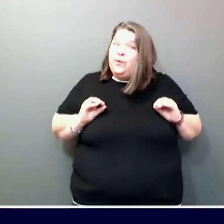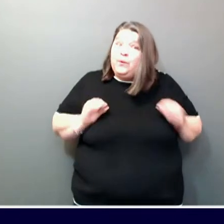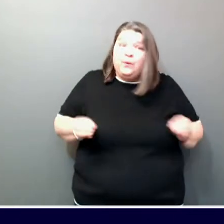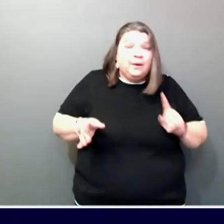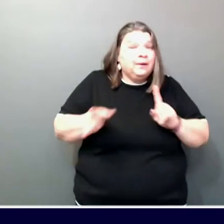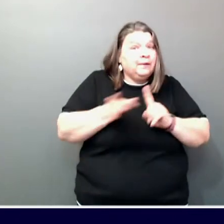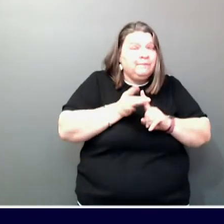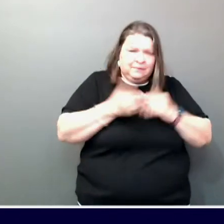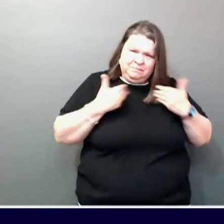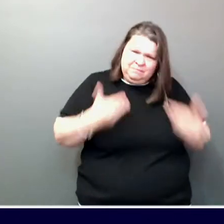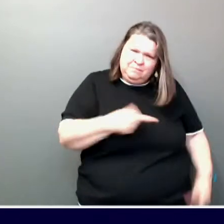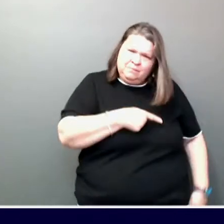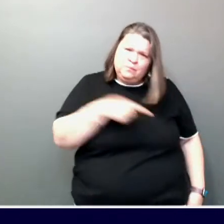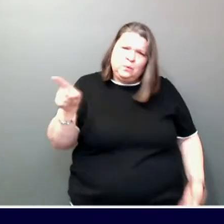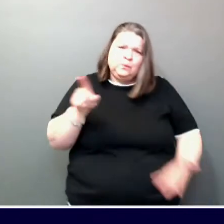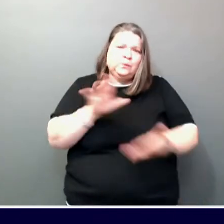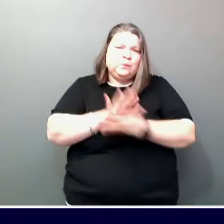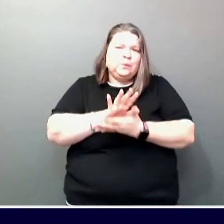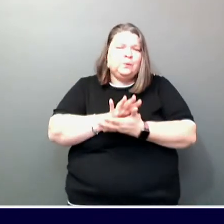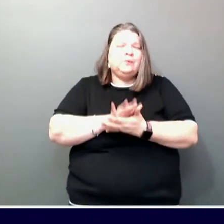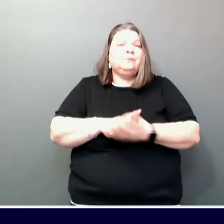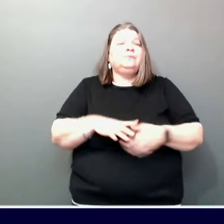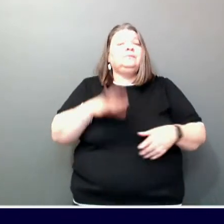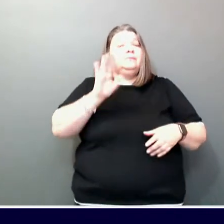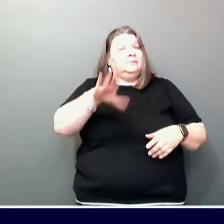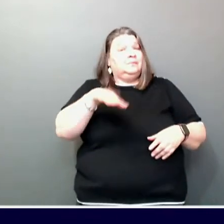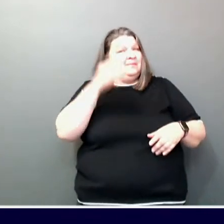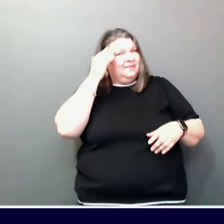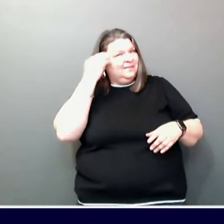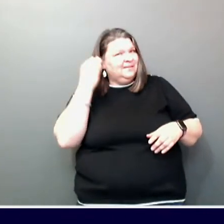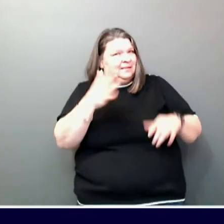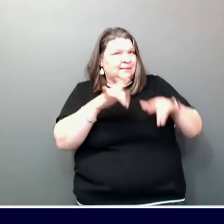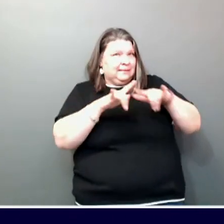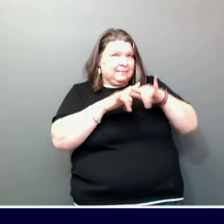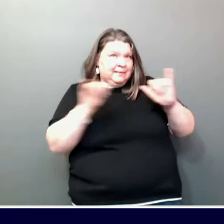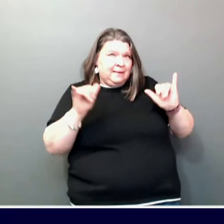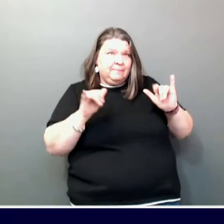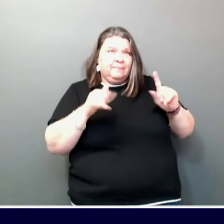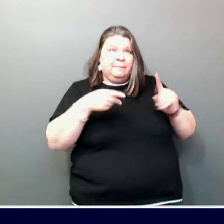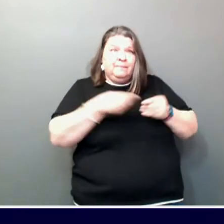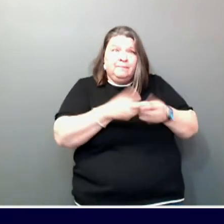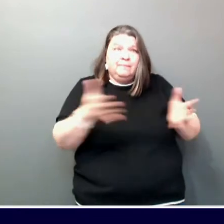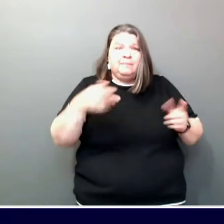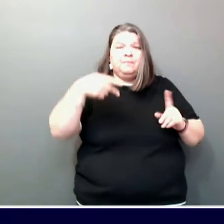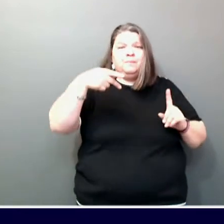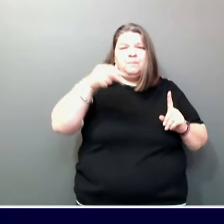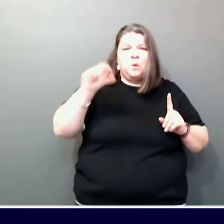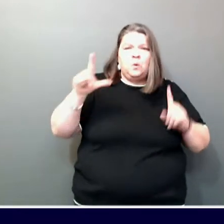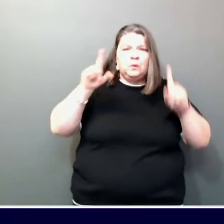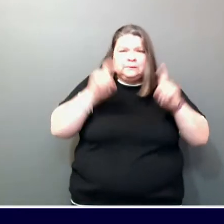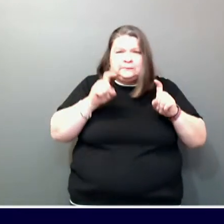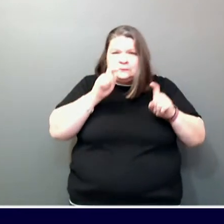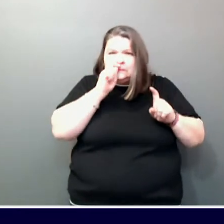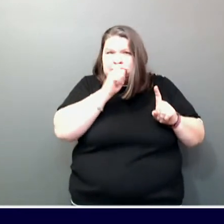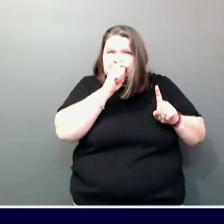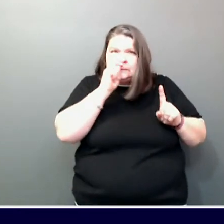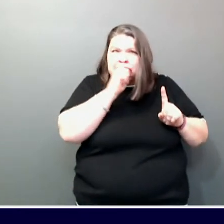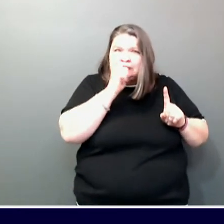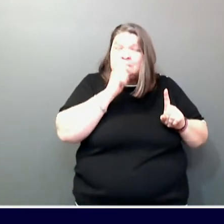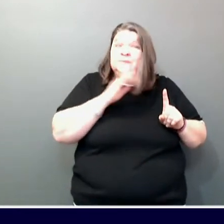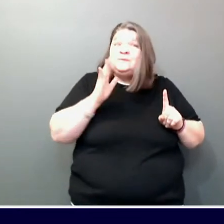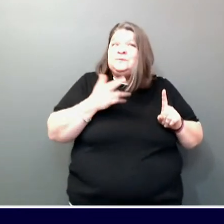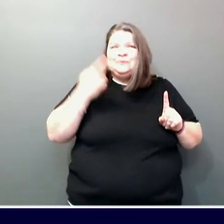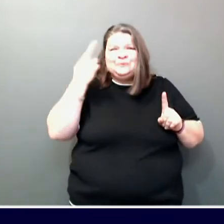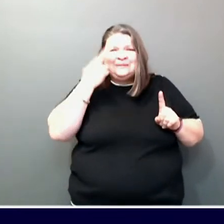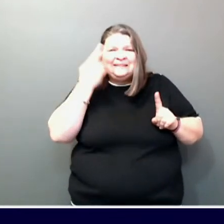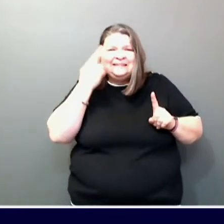testing, again, to catch cases in schools before they turn into outbreaks. But